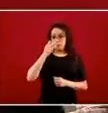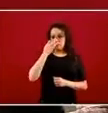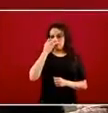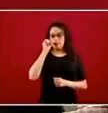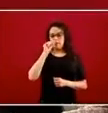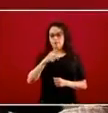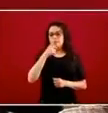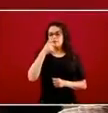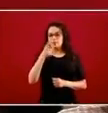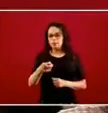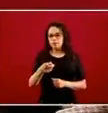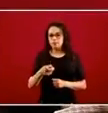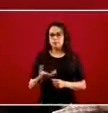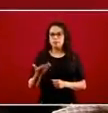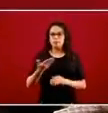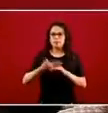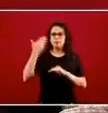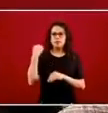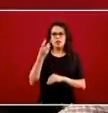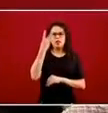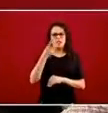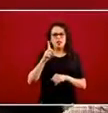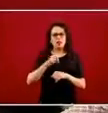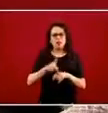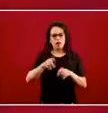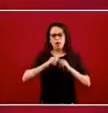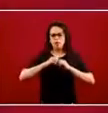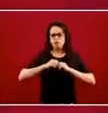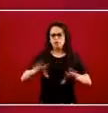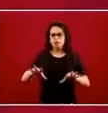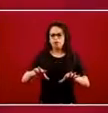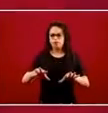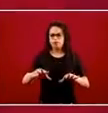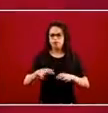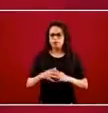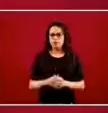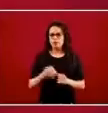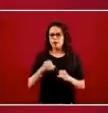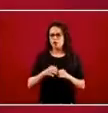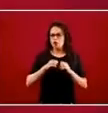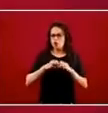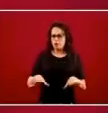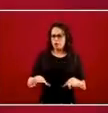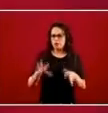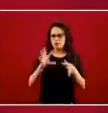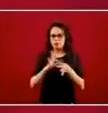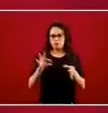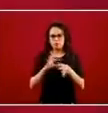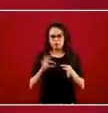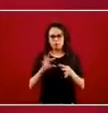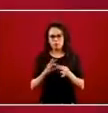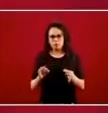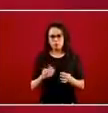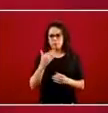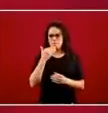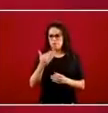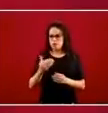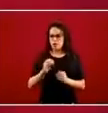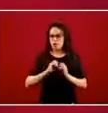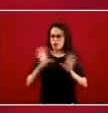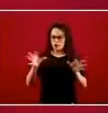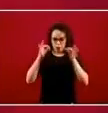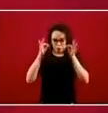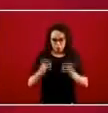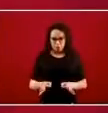So the World Health Organization has published, it's been available for 3 days now, a